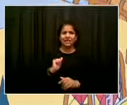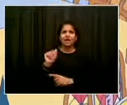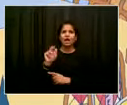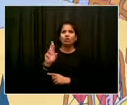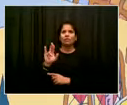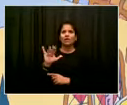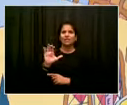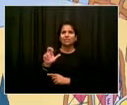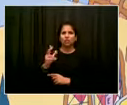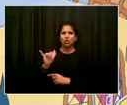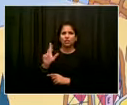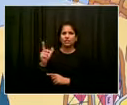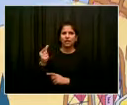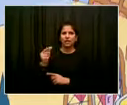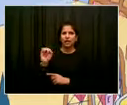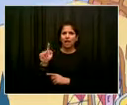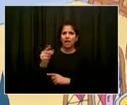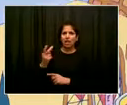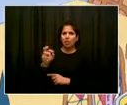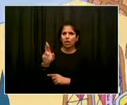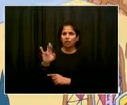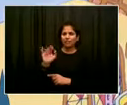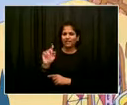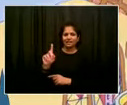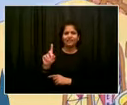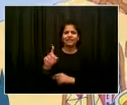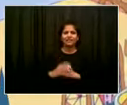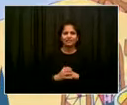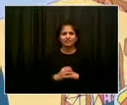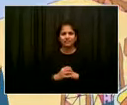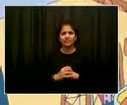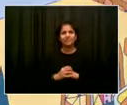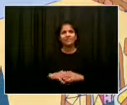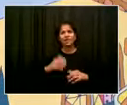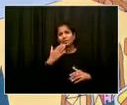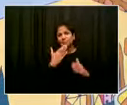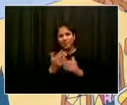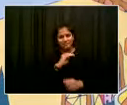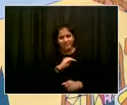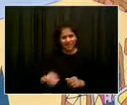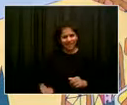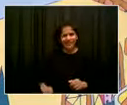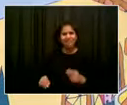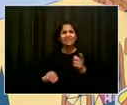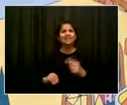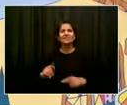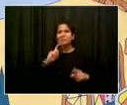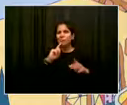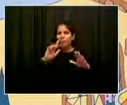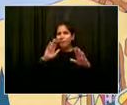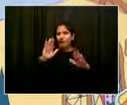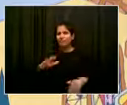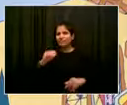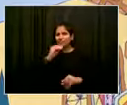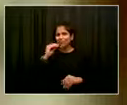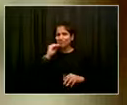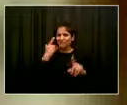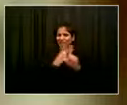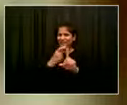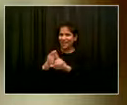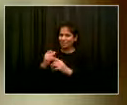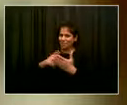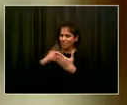Oh, good morning. Good morning, Mr. Mayor. It's really terrific to hear about the home vaccination program, because, you